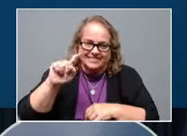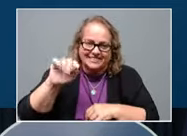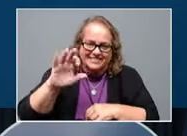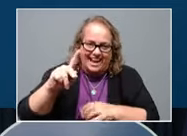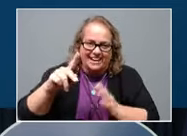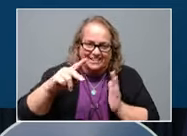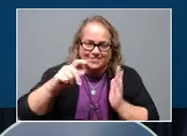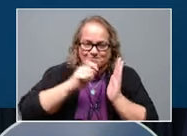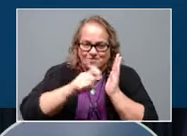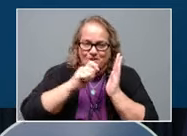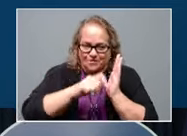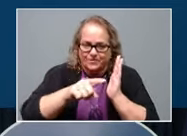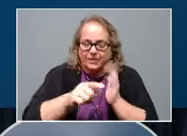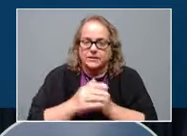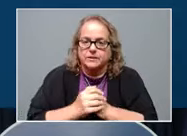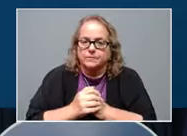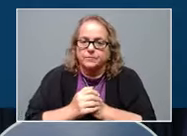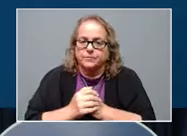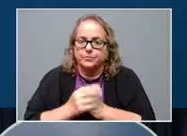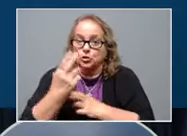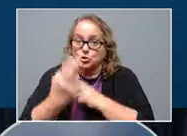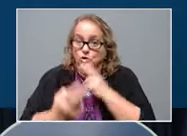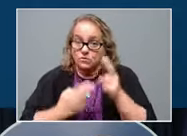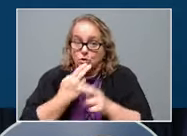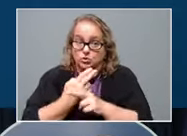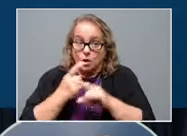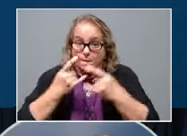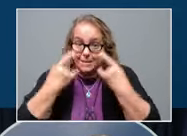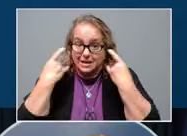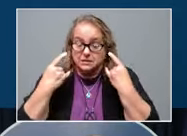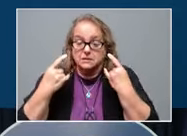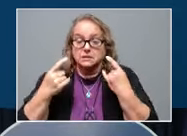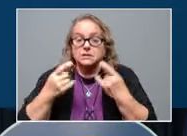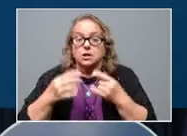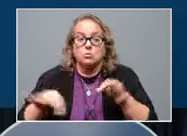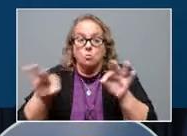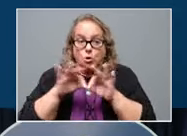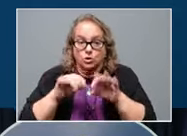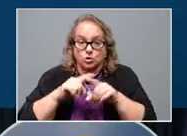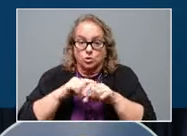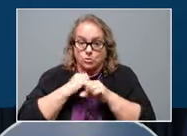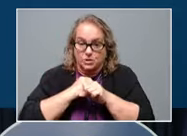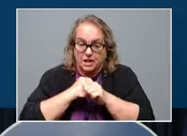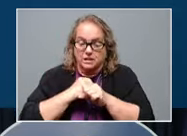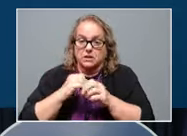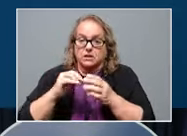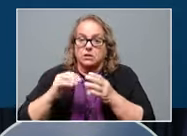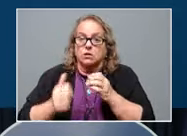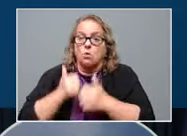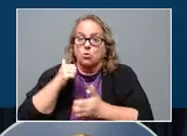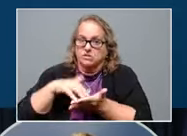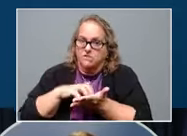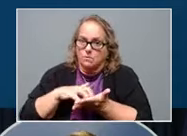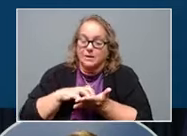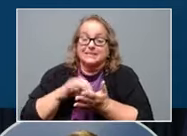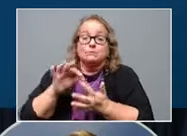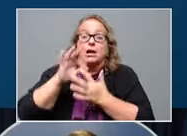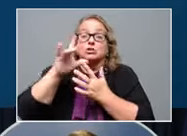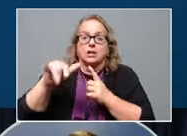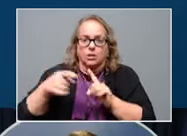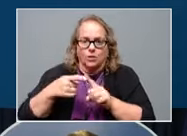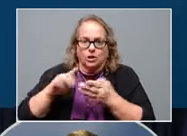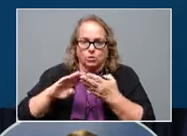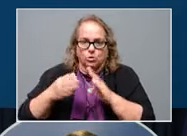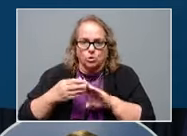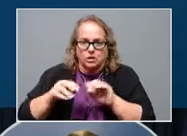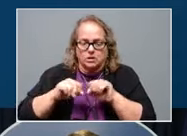masking strategy is necessary to protect the most vulnerable, particularly when community transmission is so high. But even with a layered